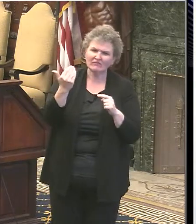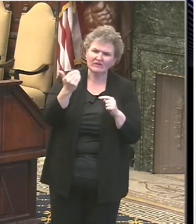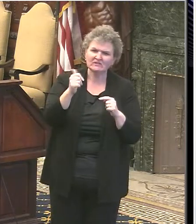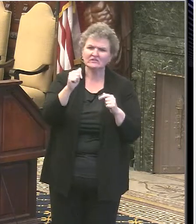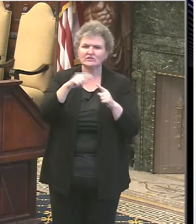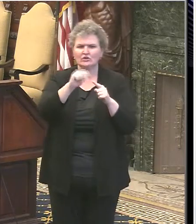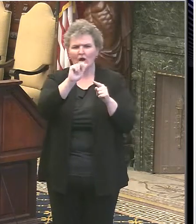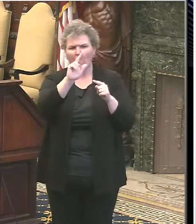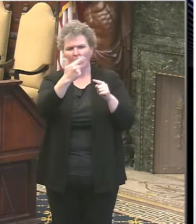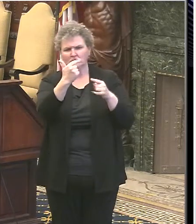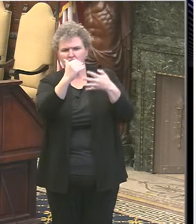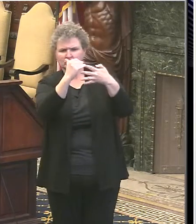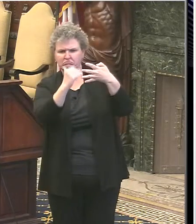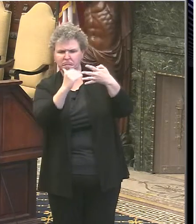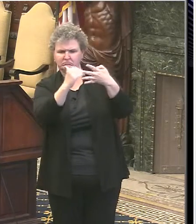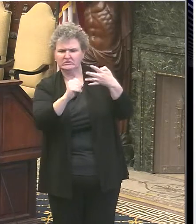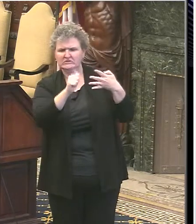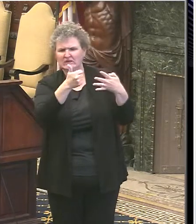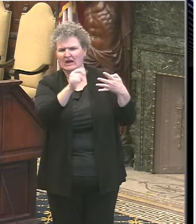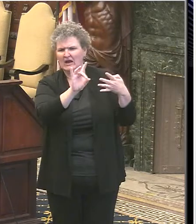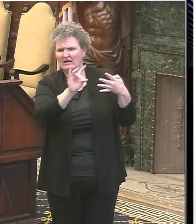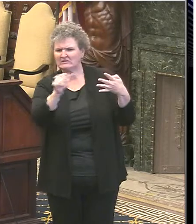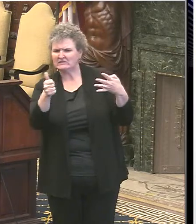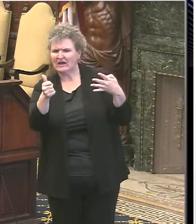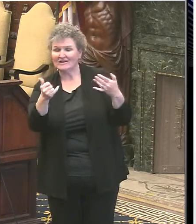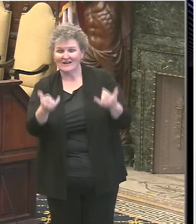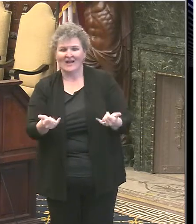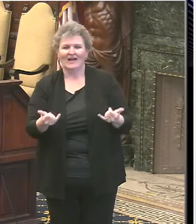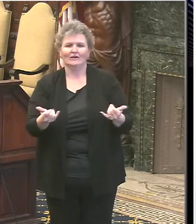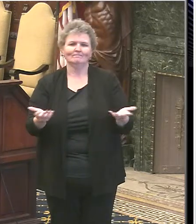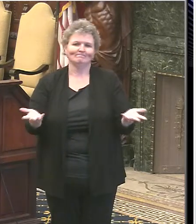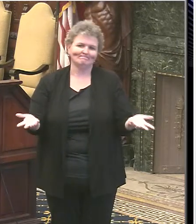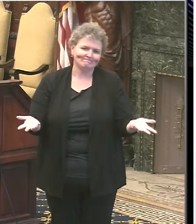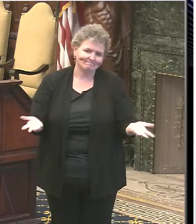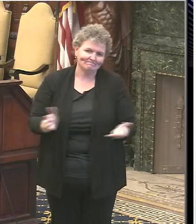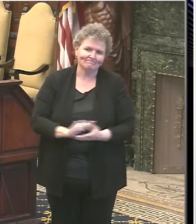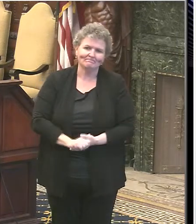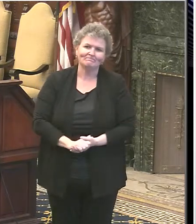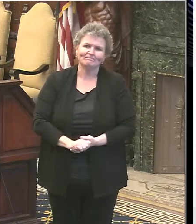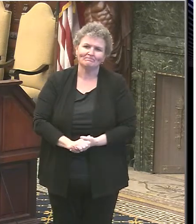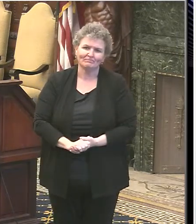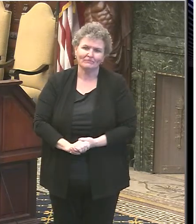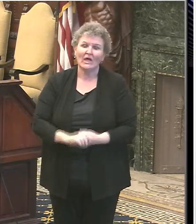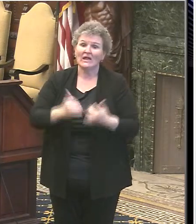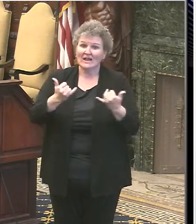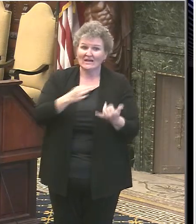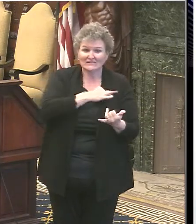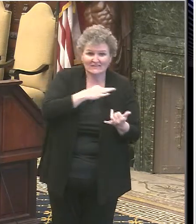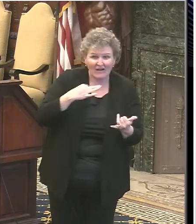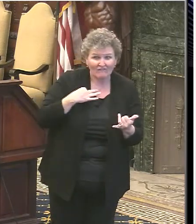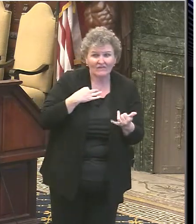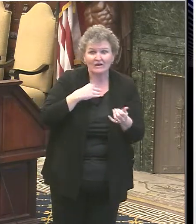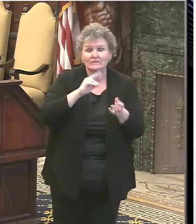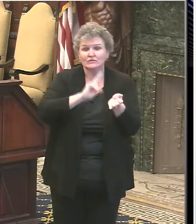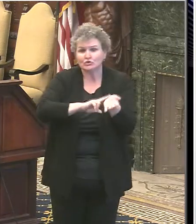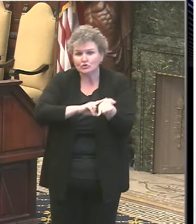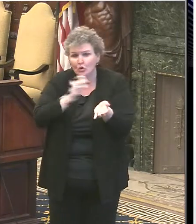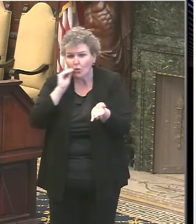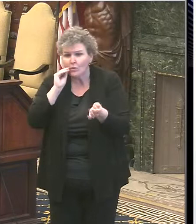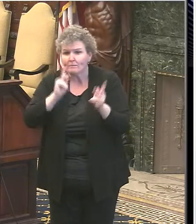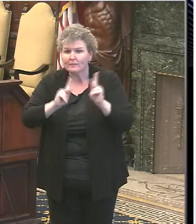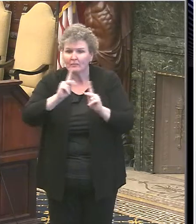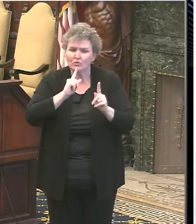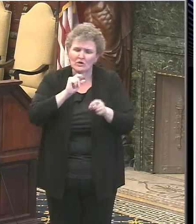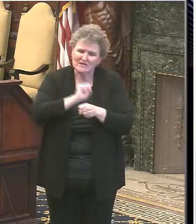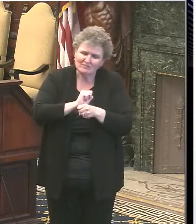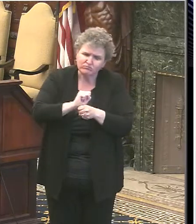staff at those nursing homes and staff that are going to help those people in those nursing homes are trying very hard to contain the spread of the infection in those facilities, but